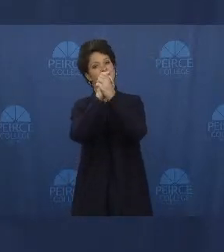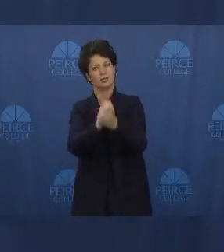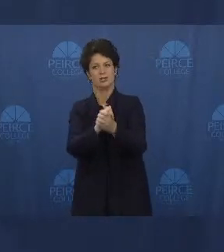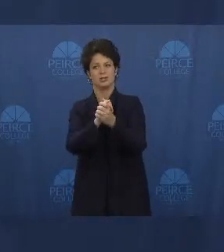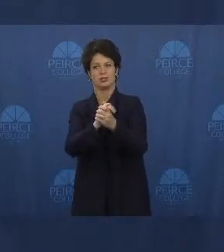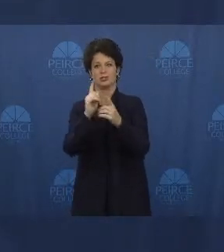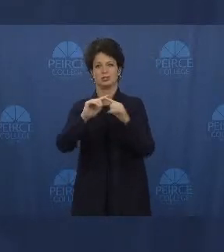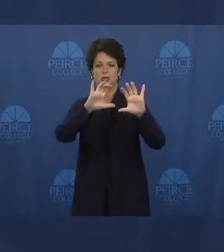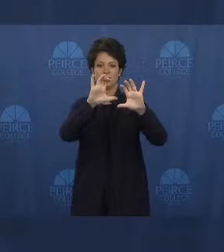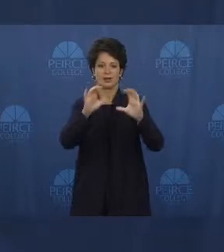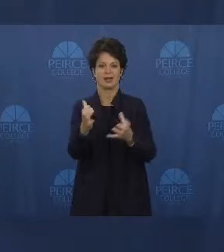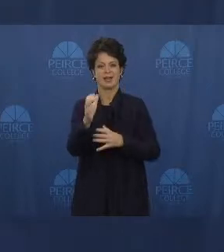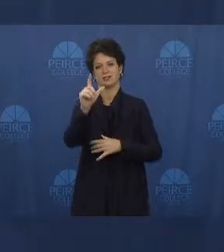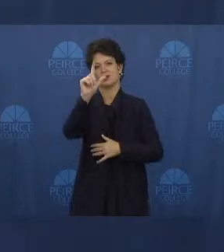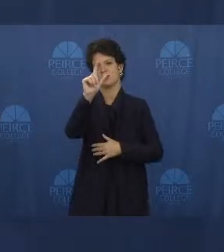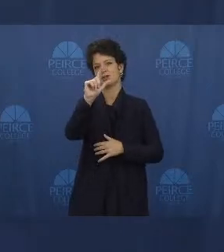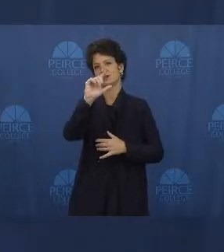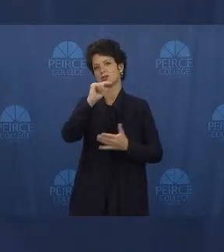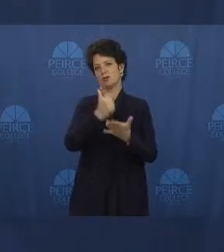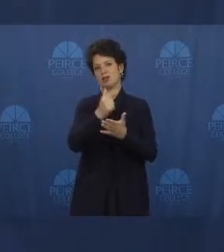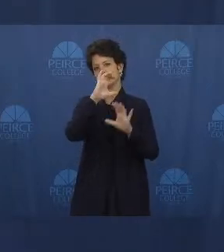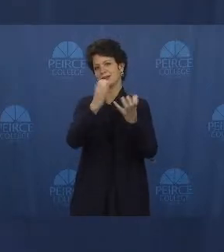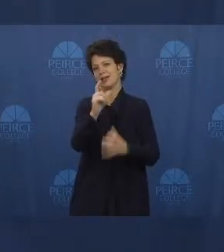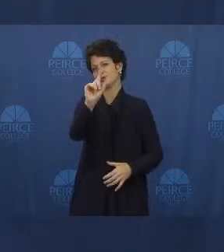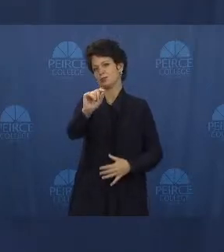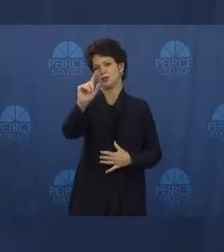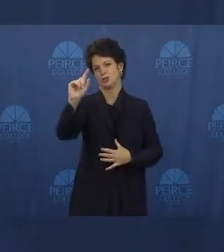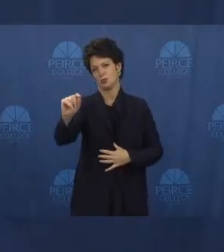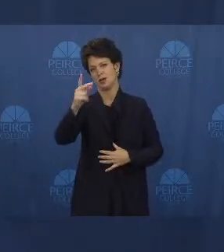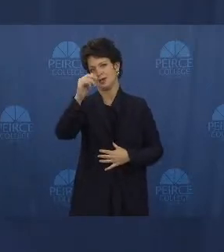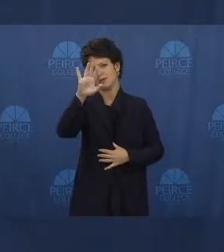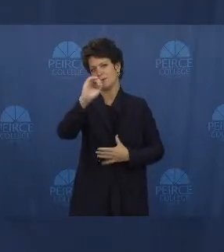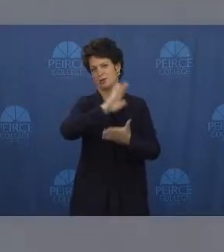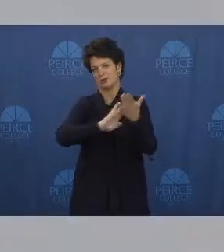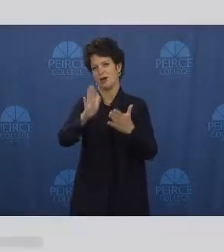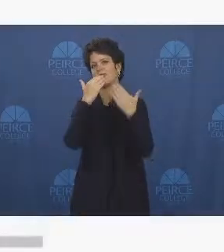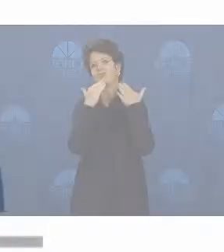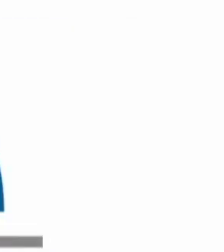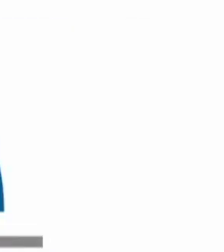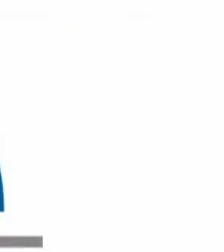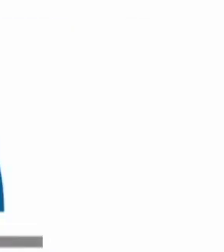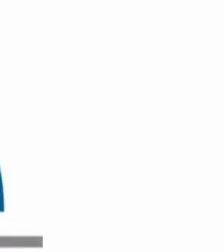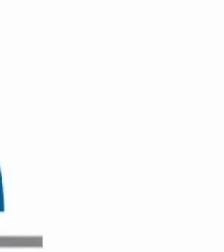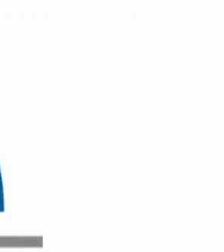Congratulations to the Peirce College graduating class of 2020.